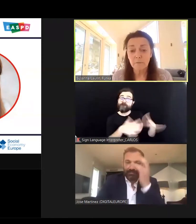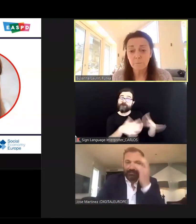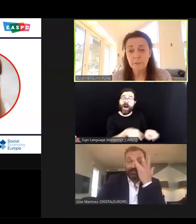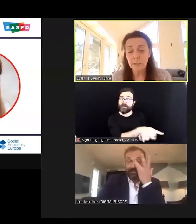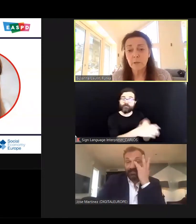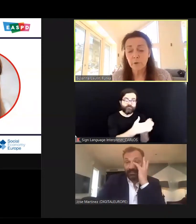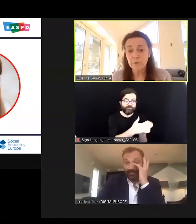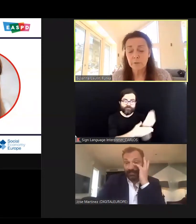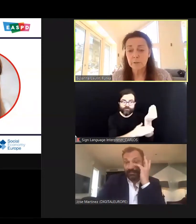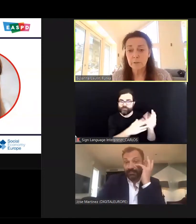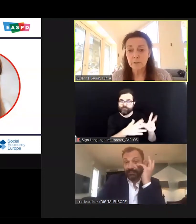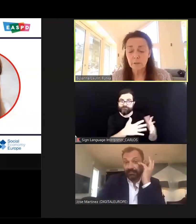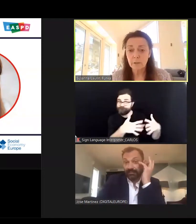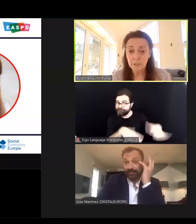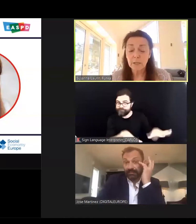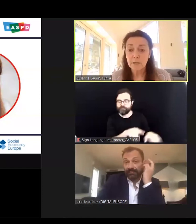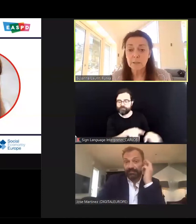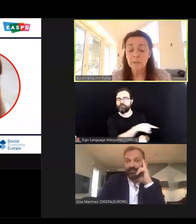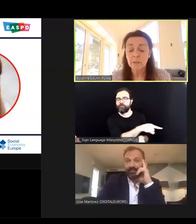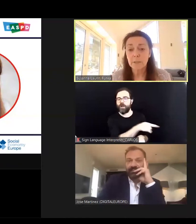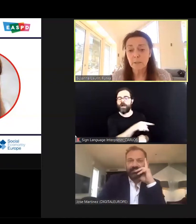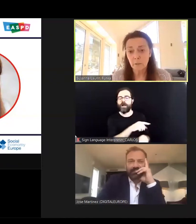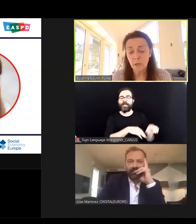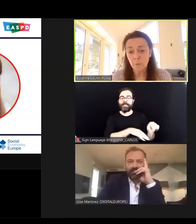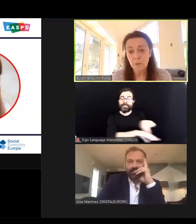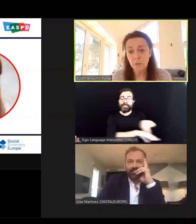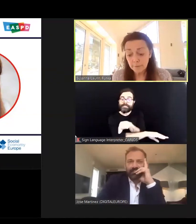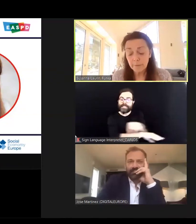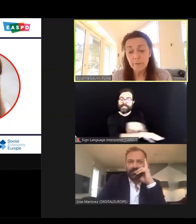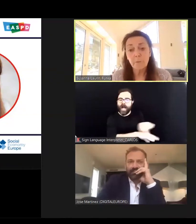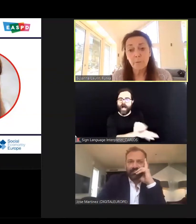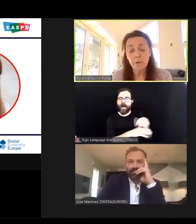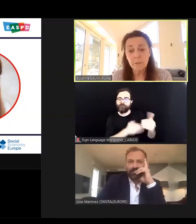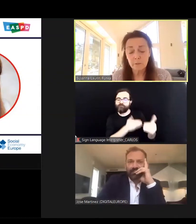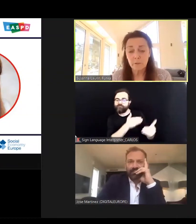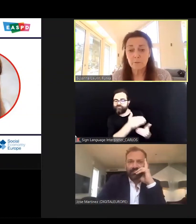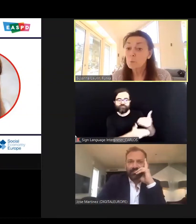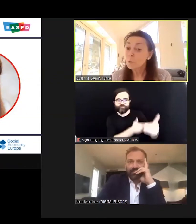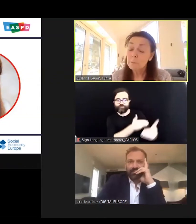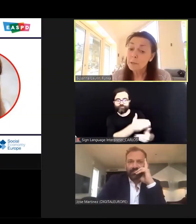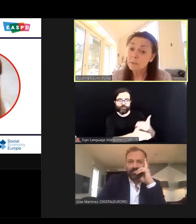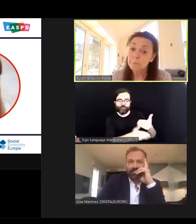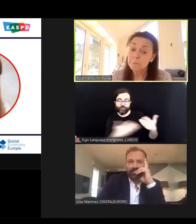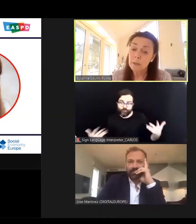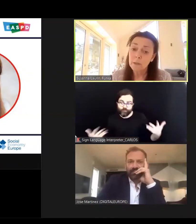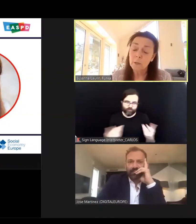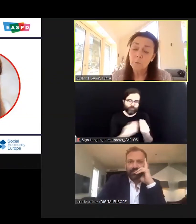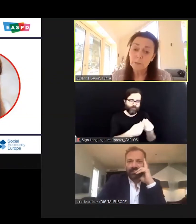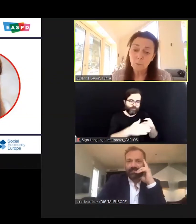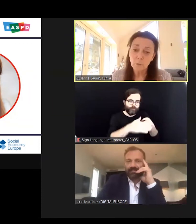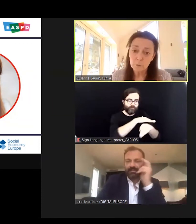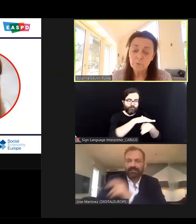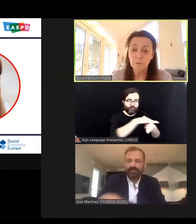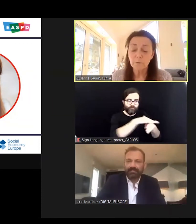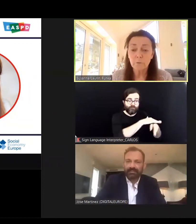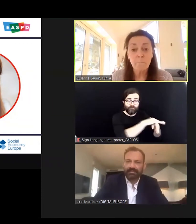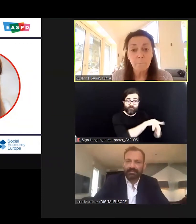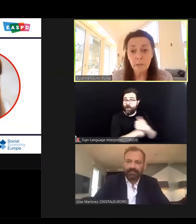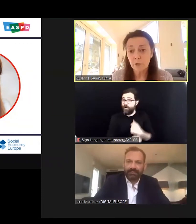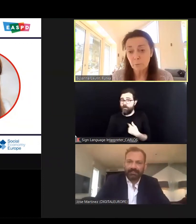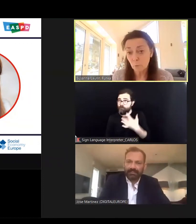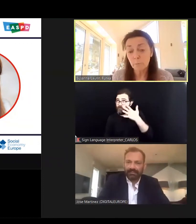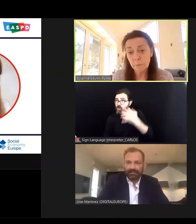regulations on accessibility before, or very few. So it will be easier for the industry players because we will have the same standards in all countries. So